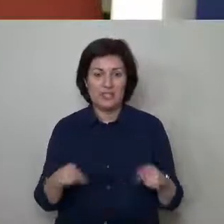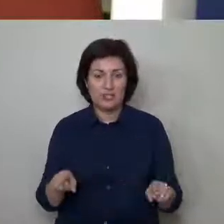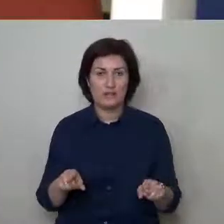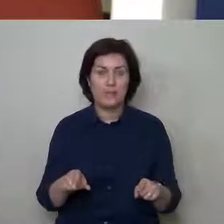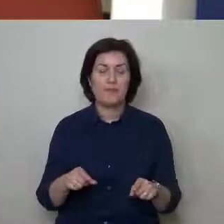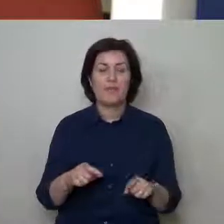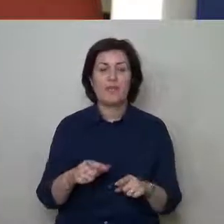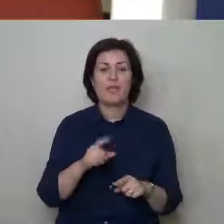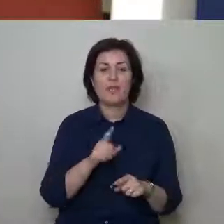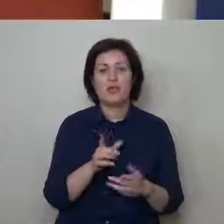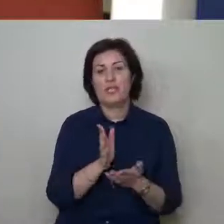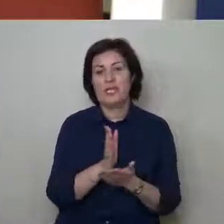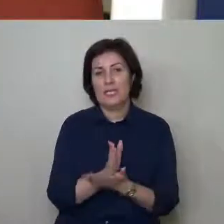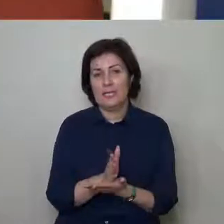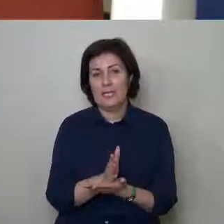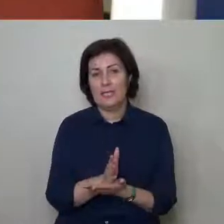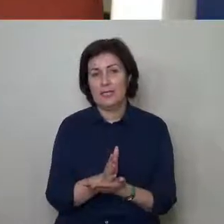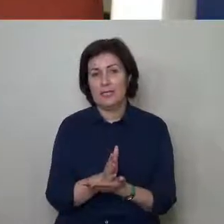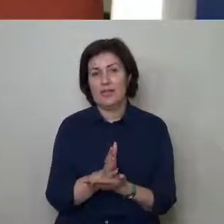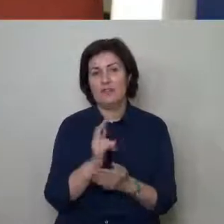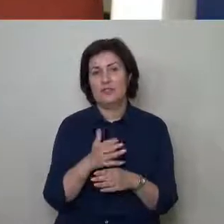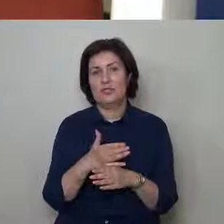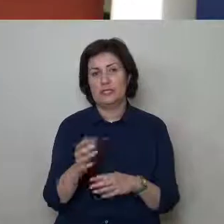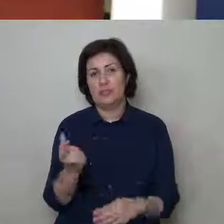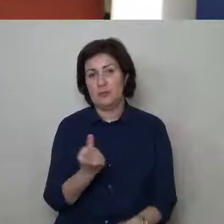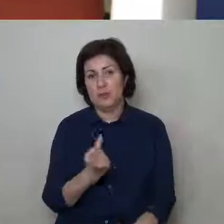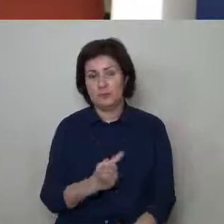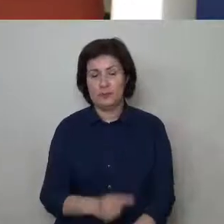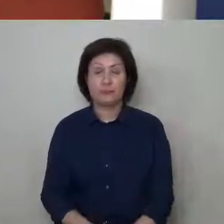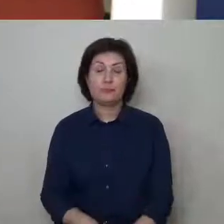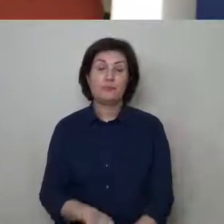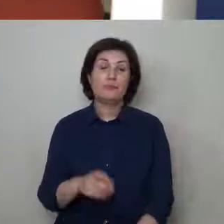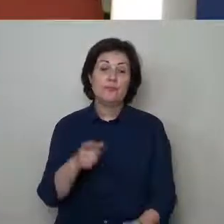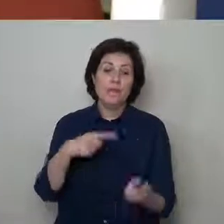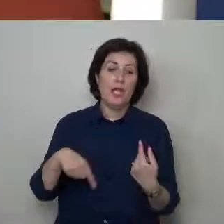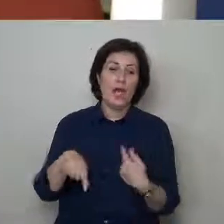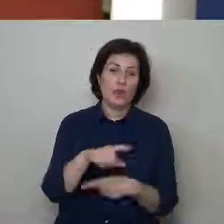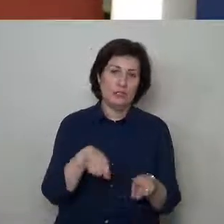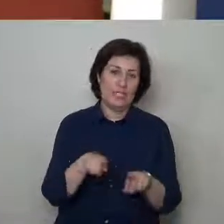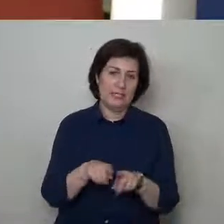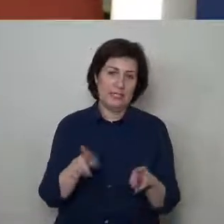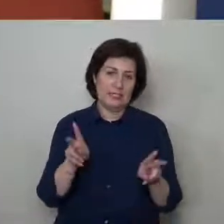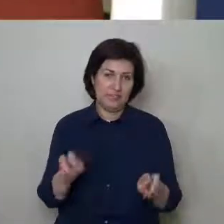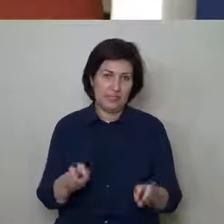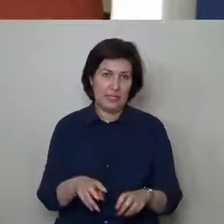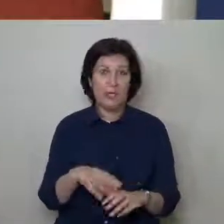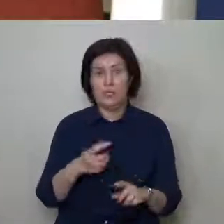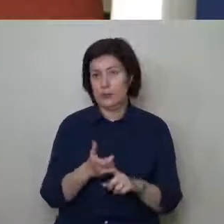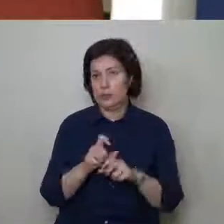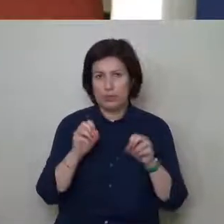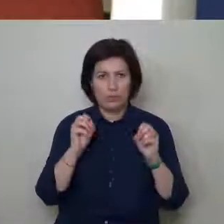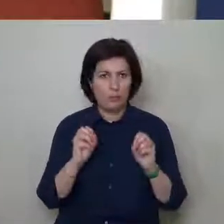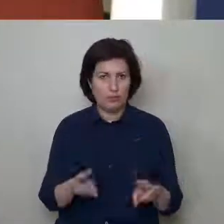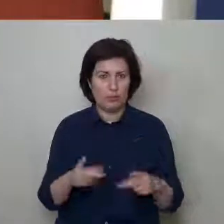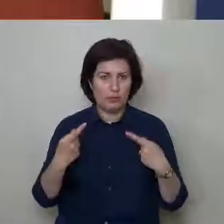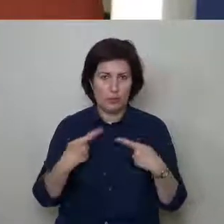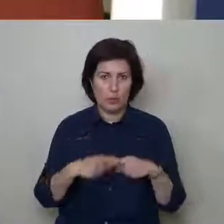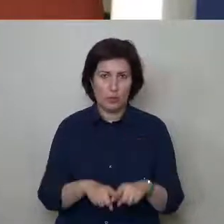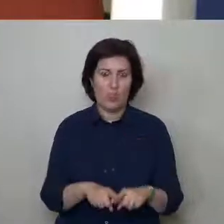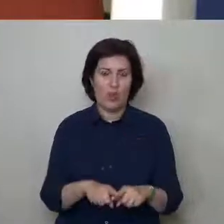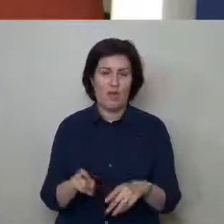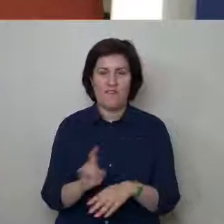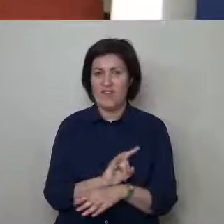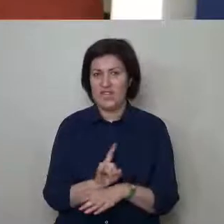into the box. All the other actions are covered by Part 1. Well, it's